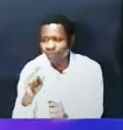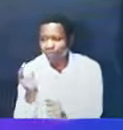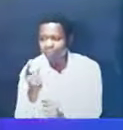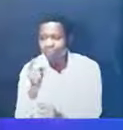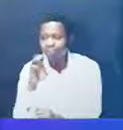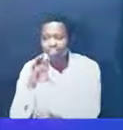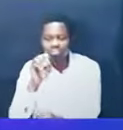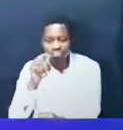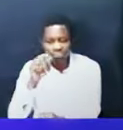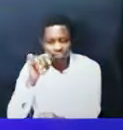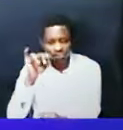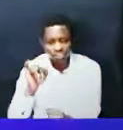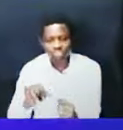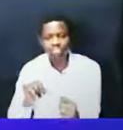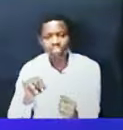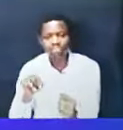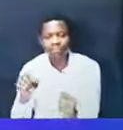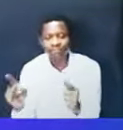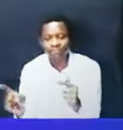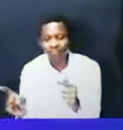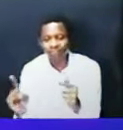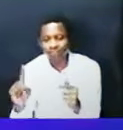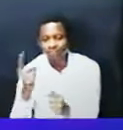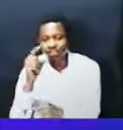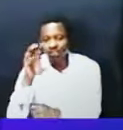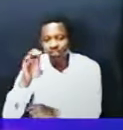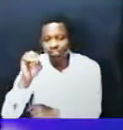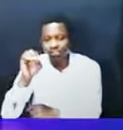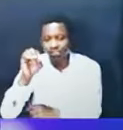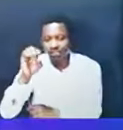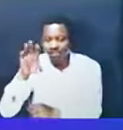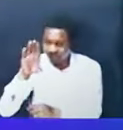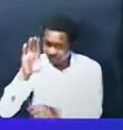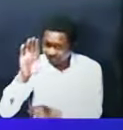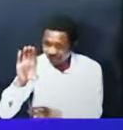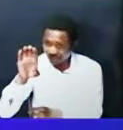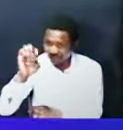Jewish communities existed. Nkura wo bobo so no nyina no wo hwa na